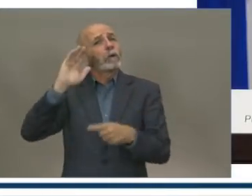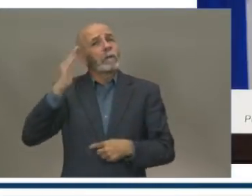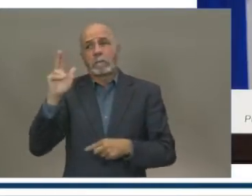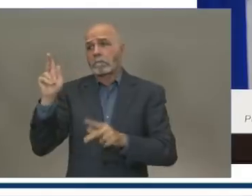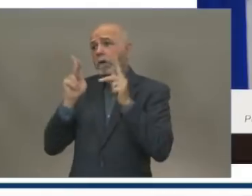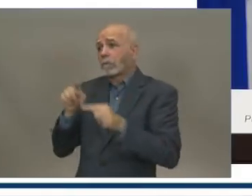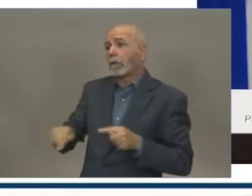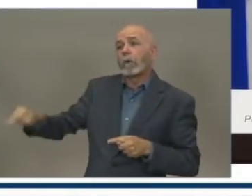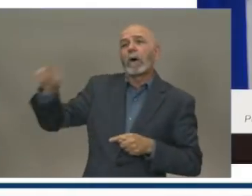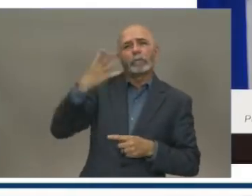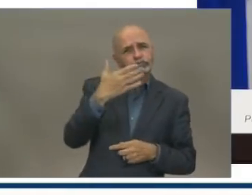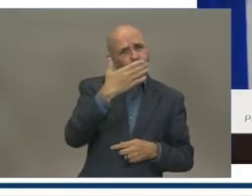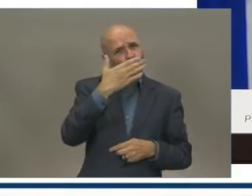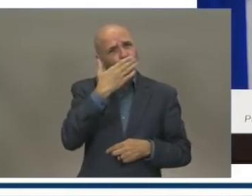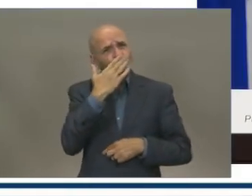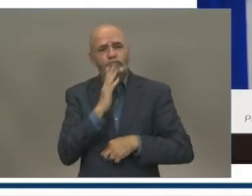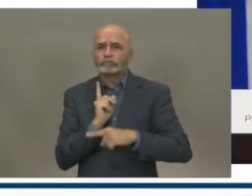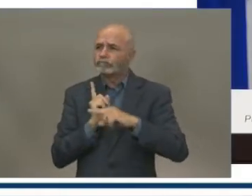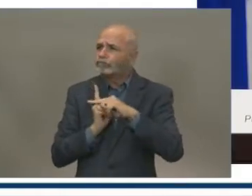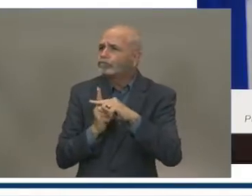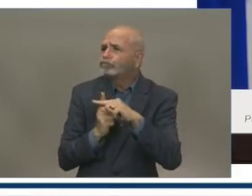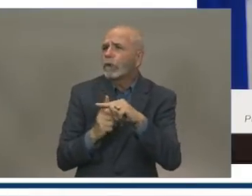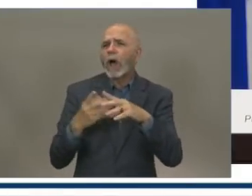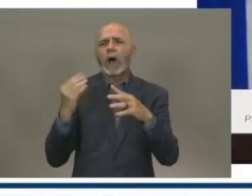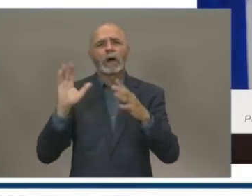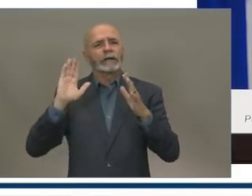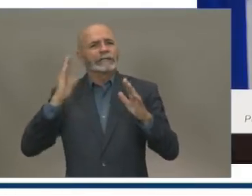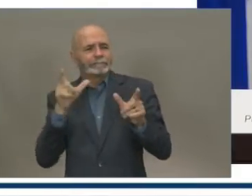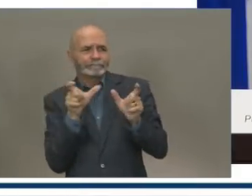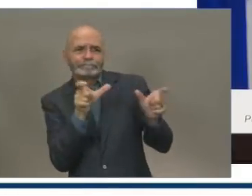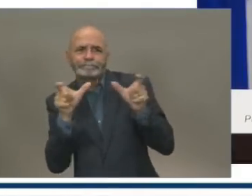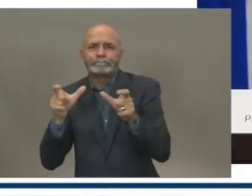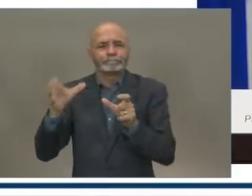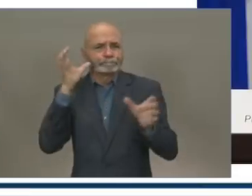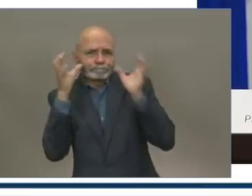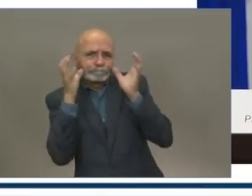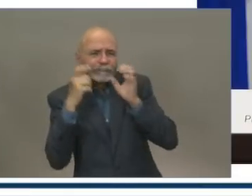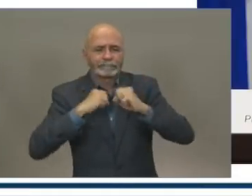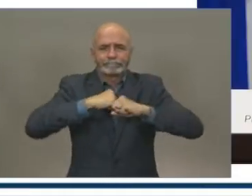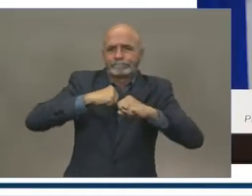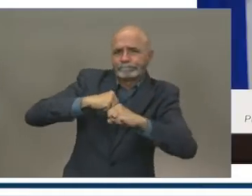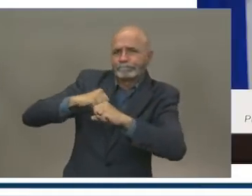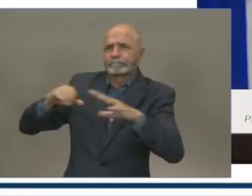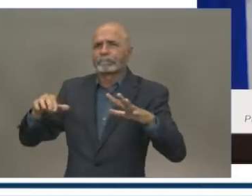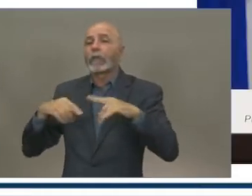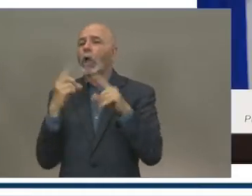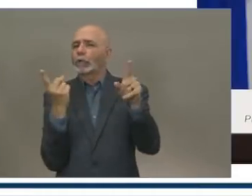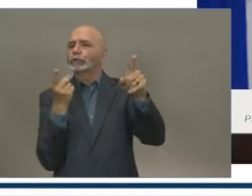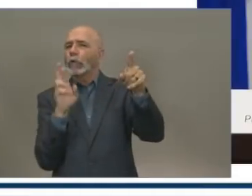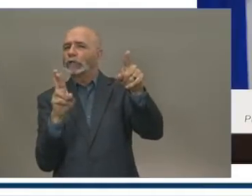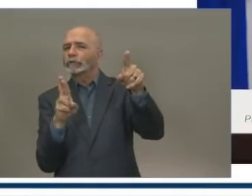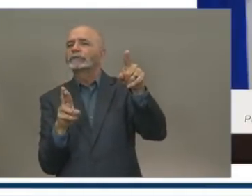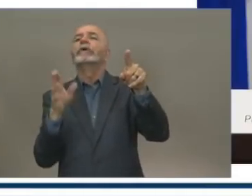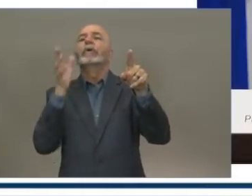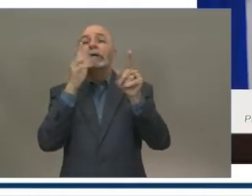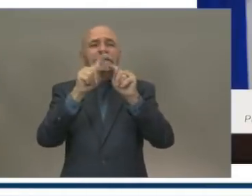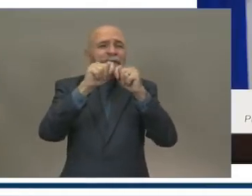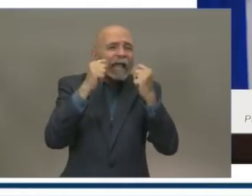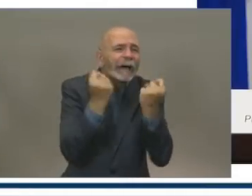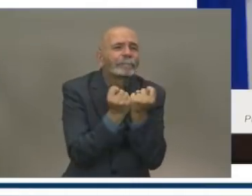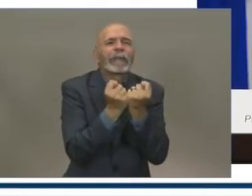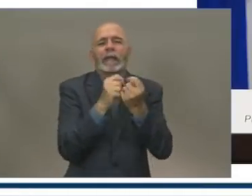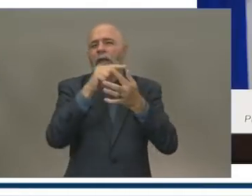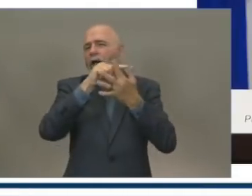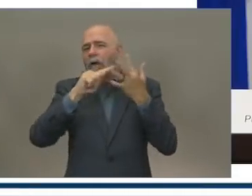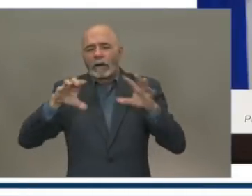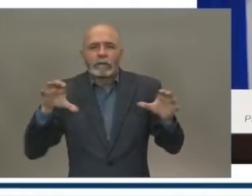this fourth wave. The measures that Dr. Strang and his team have in place, they're working. And